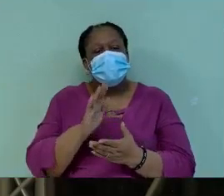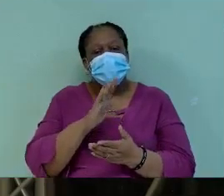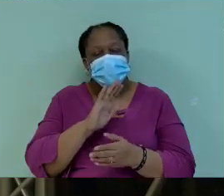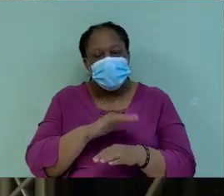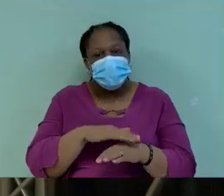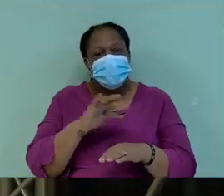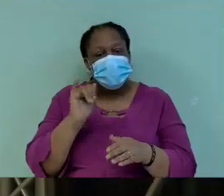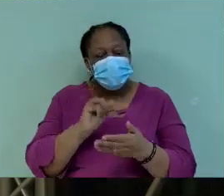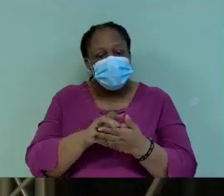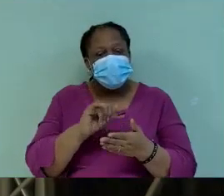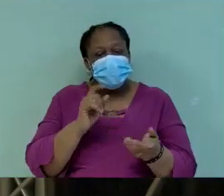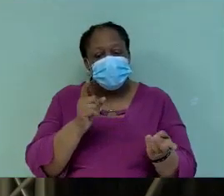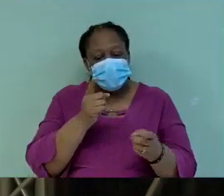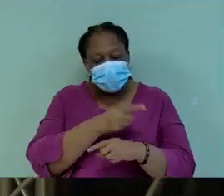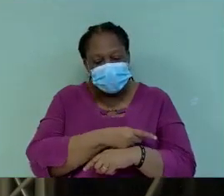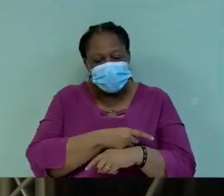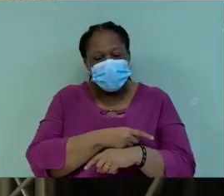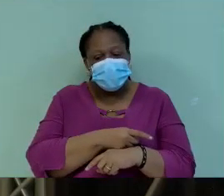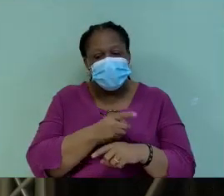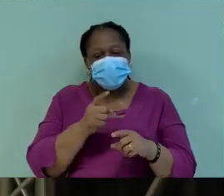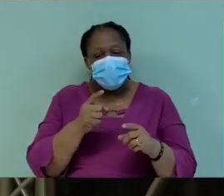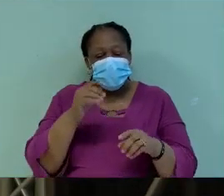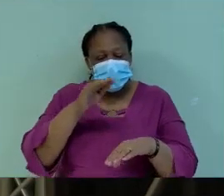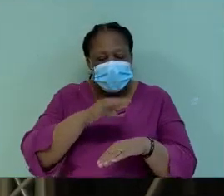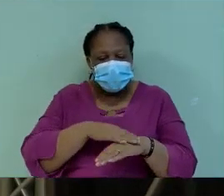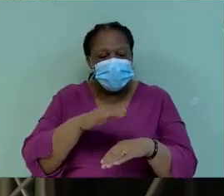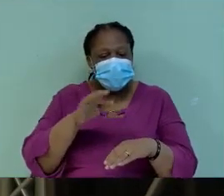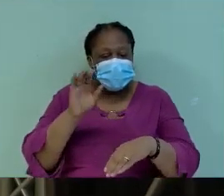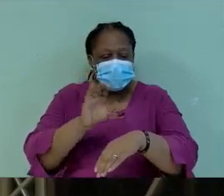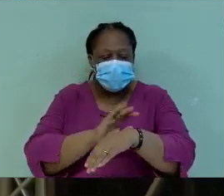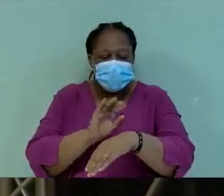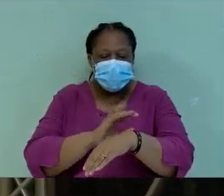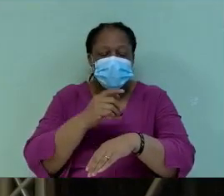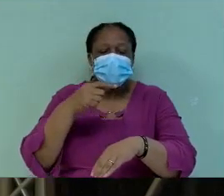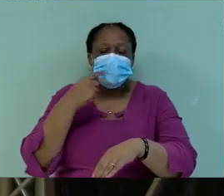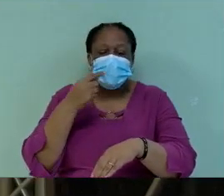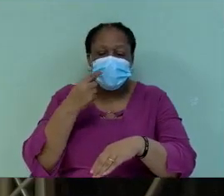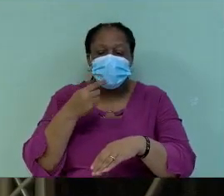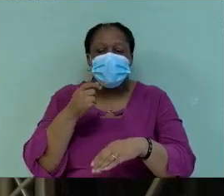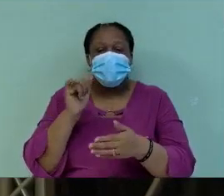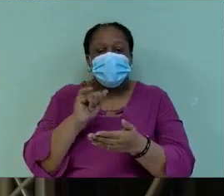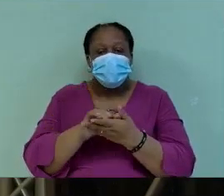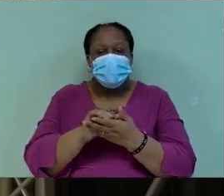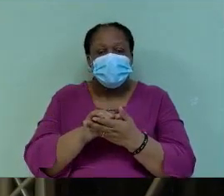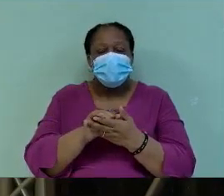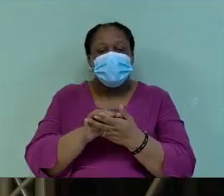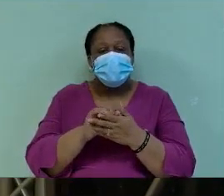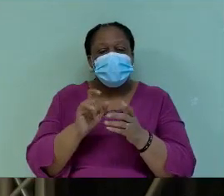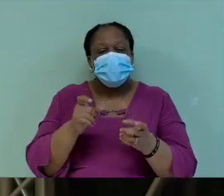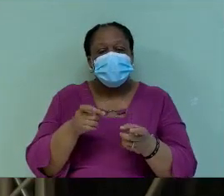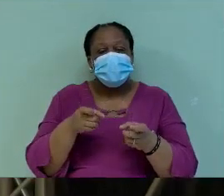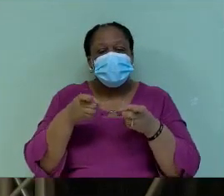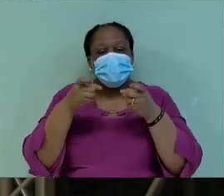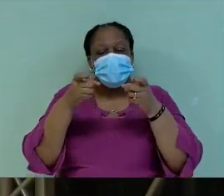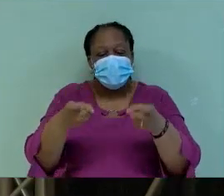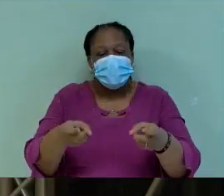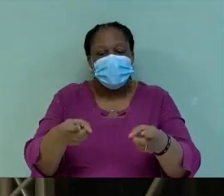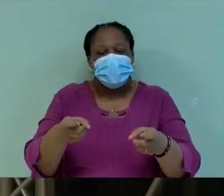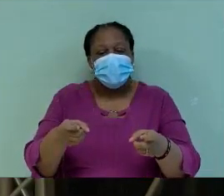day, I made an announcement on my social media platform that the donation drive would be running until